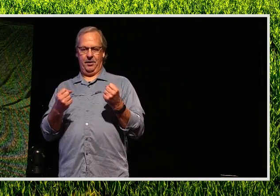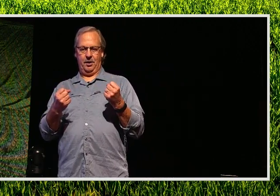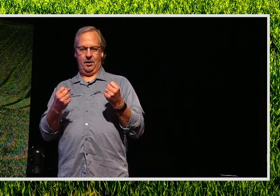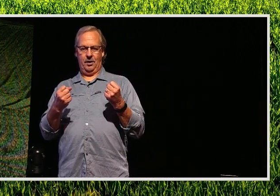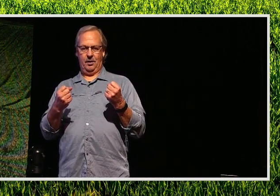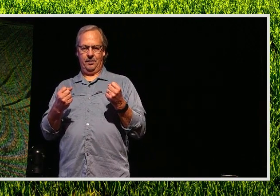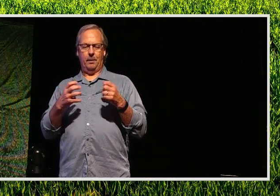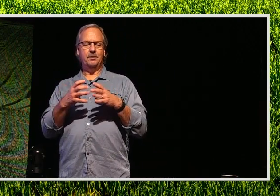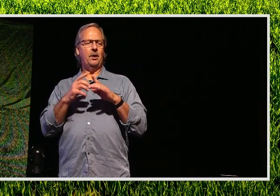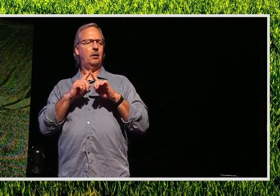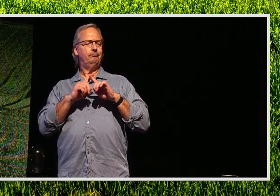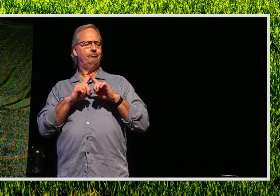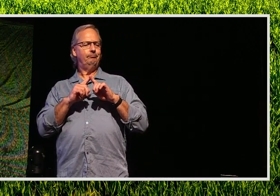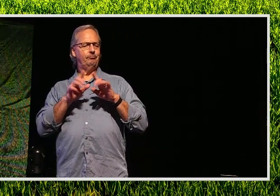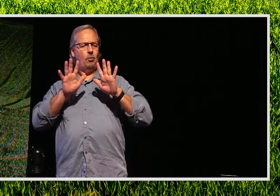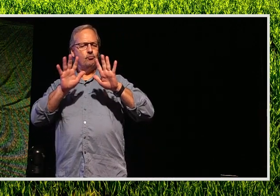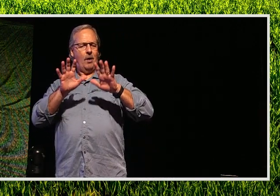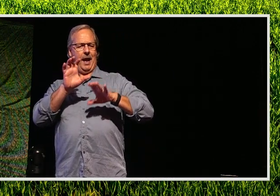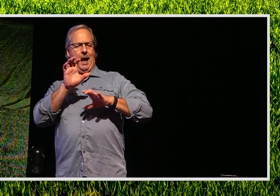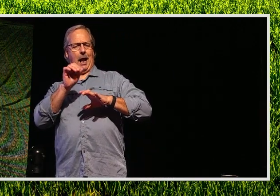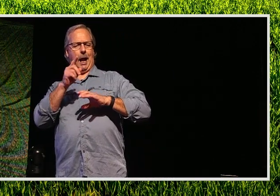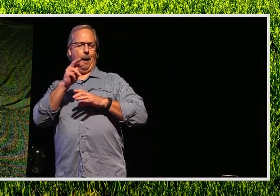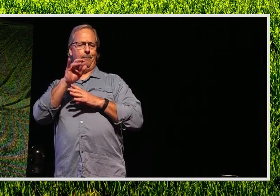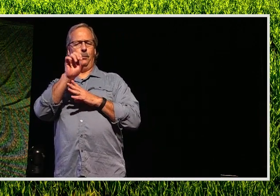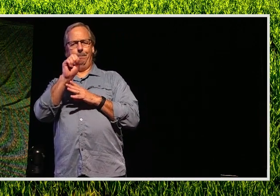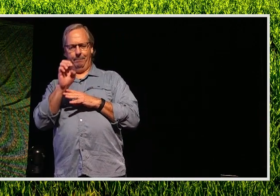great compromise. And so AppeSweet was born.